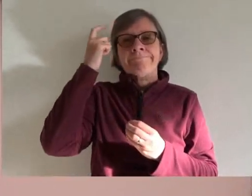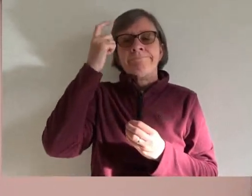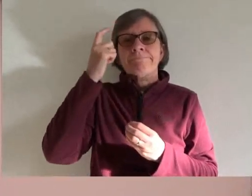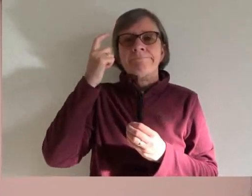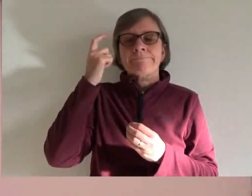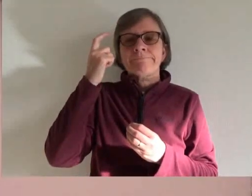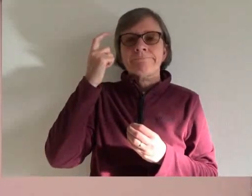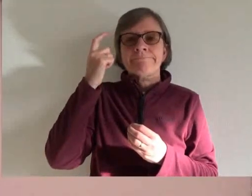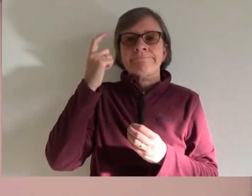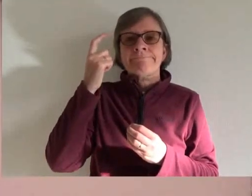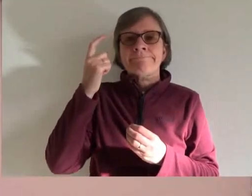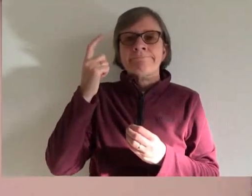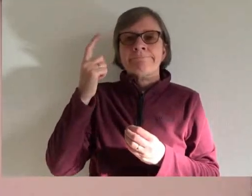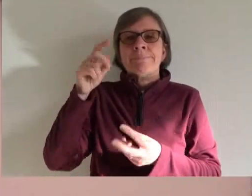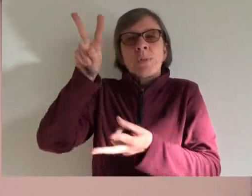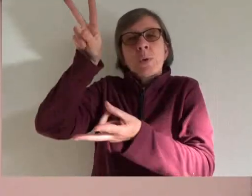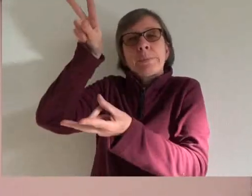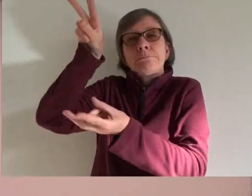what you want to say to us.